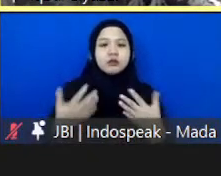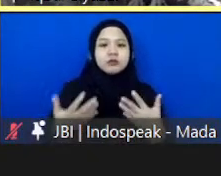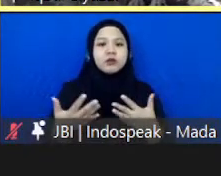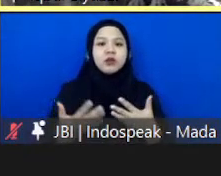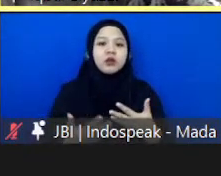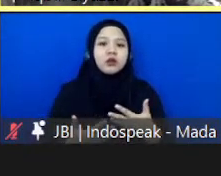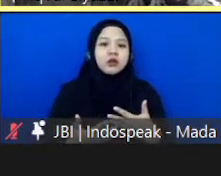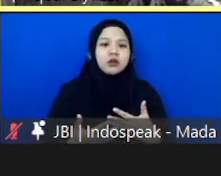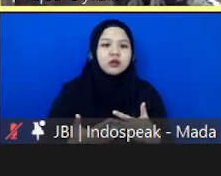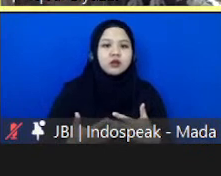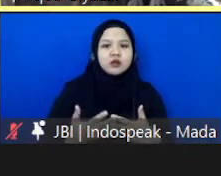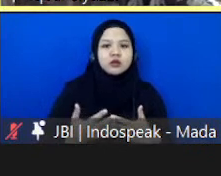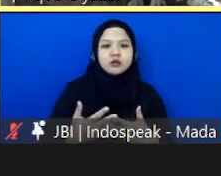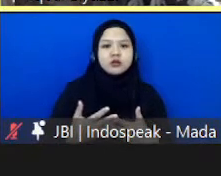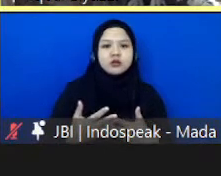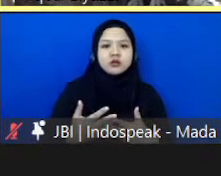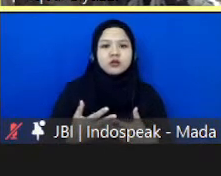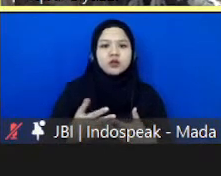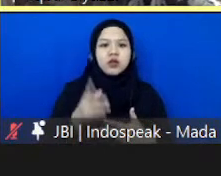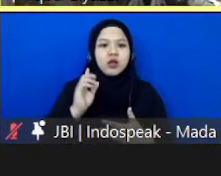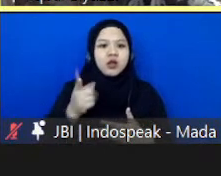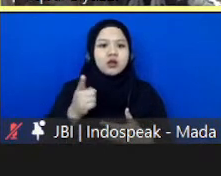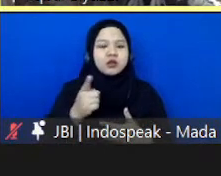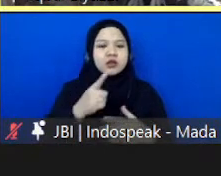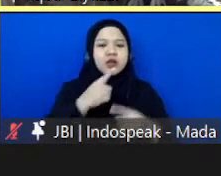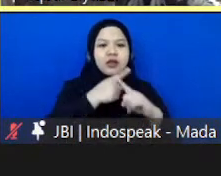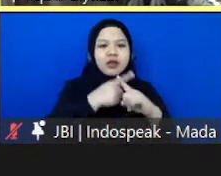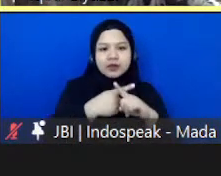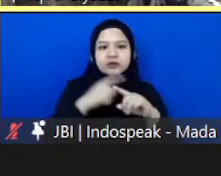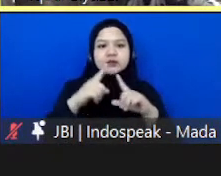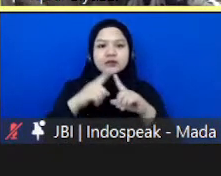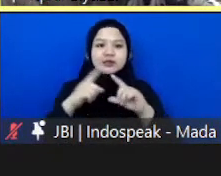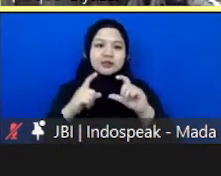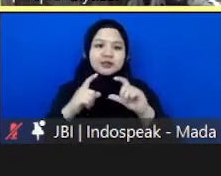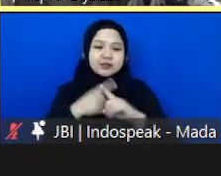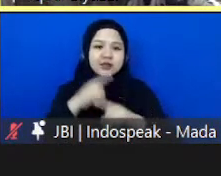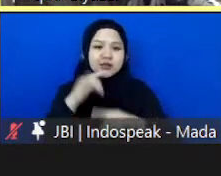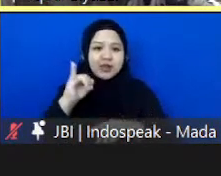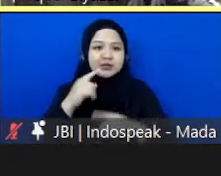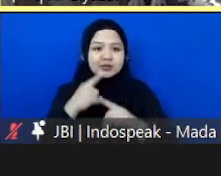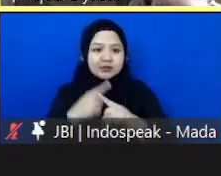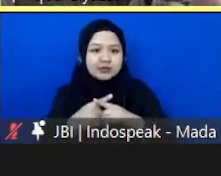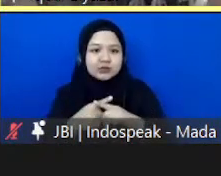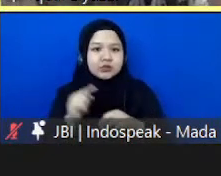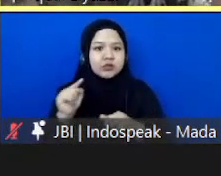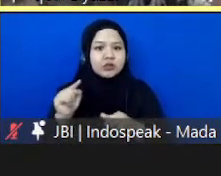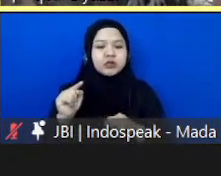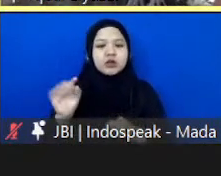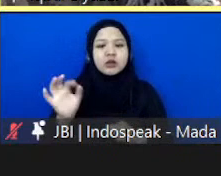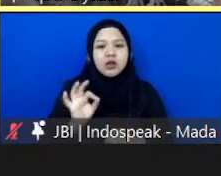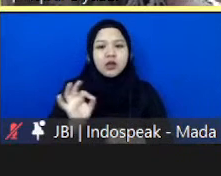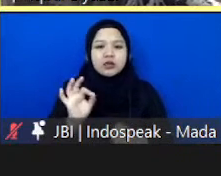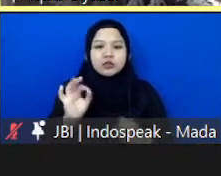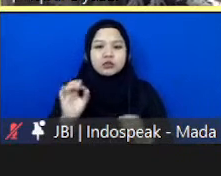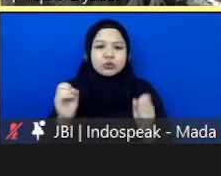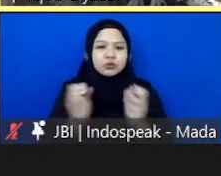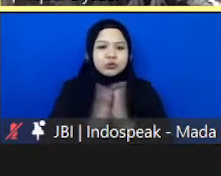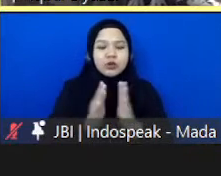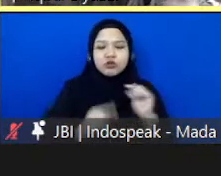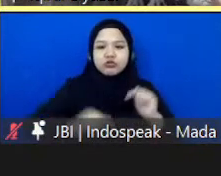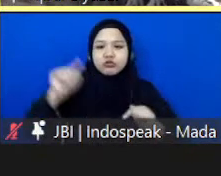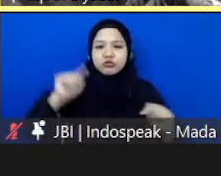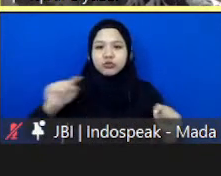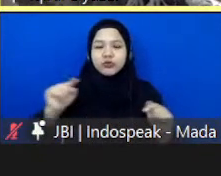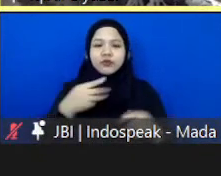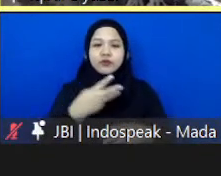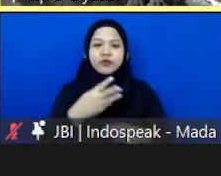x-axis. That's why at that time they didn't utilize this information to have the epidemic curve, because